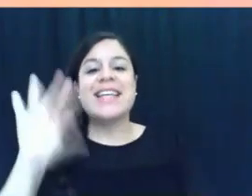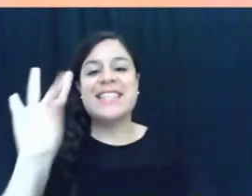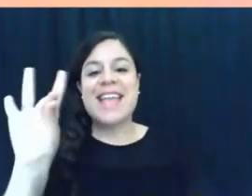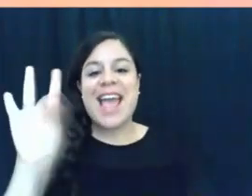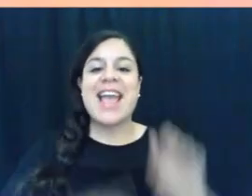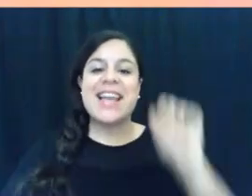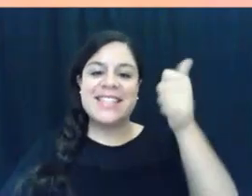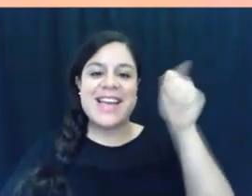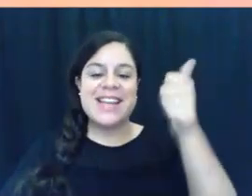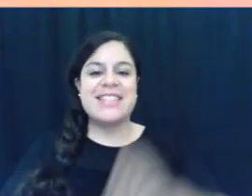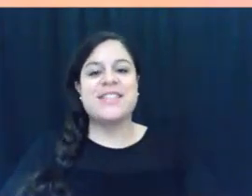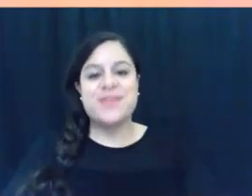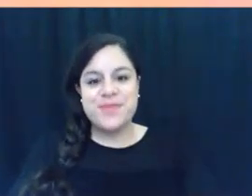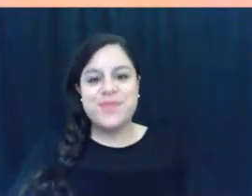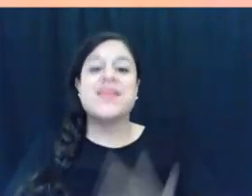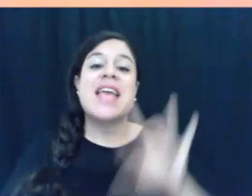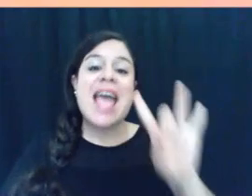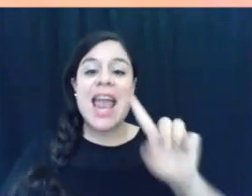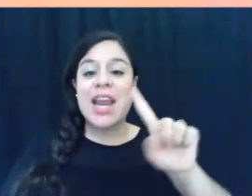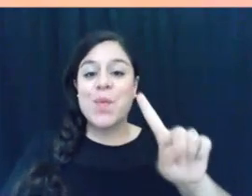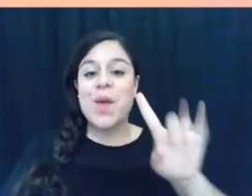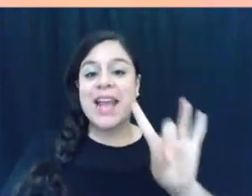That is 8 tens.